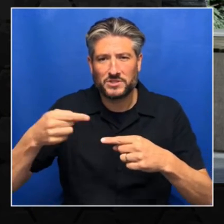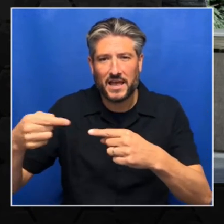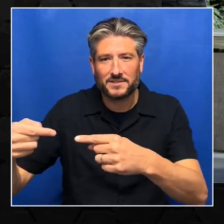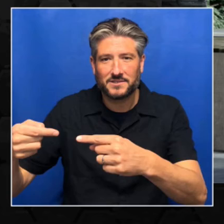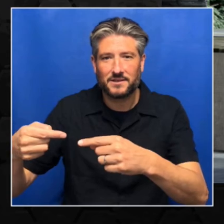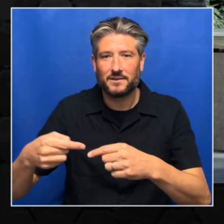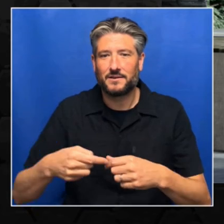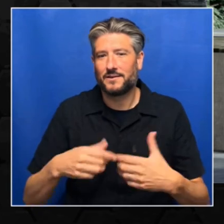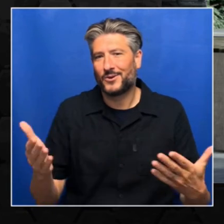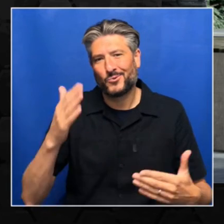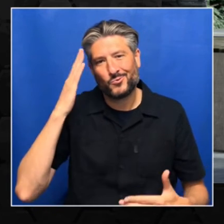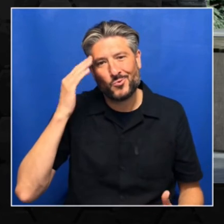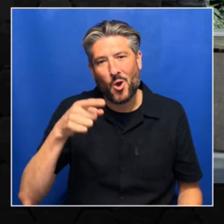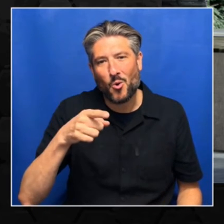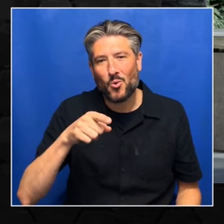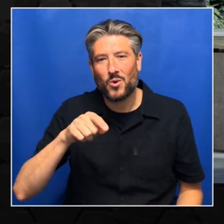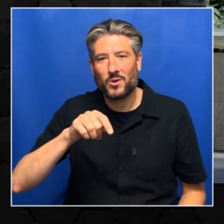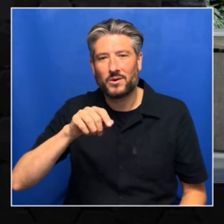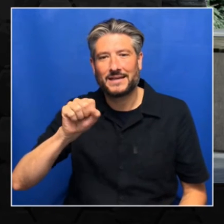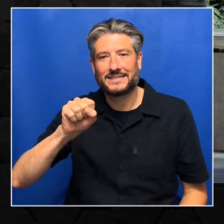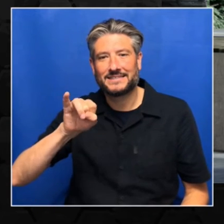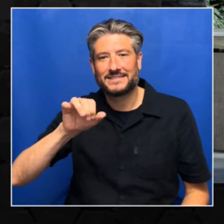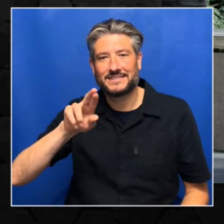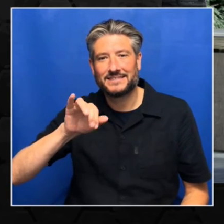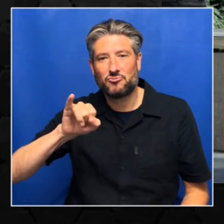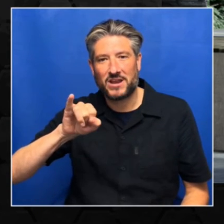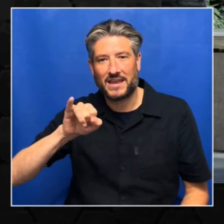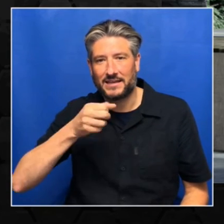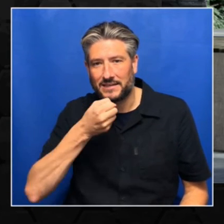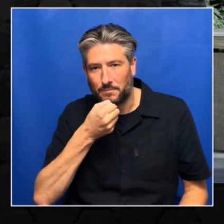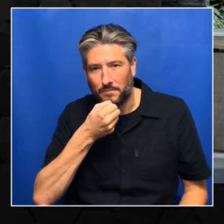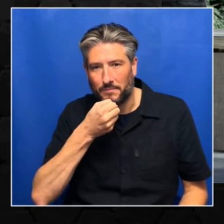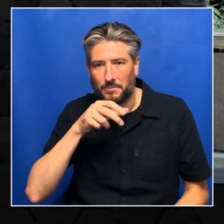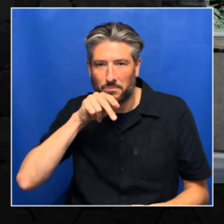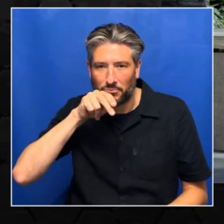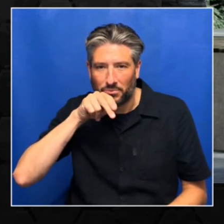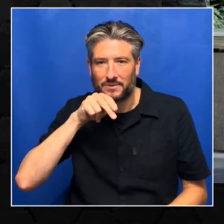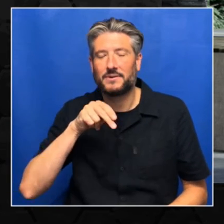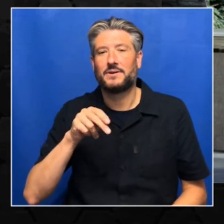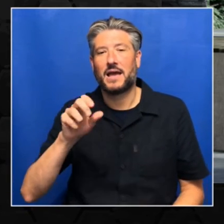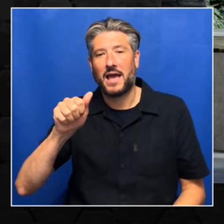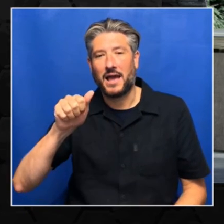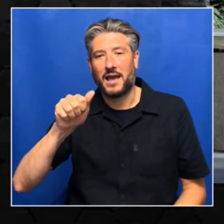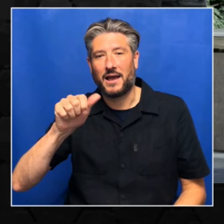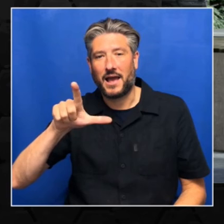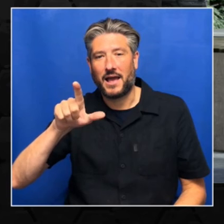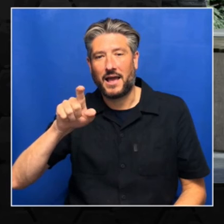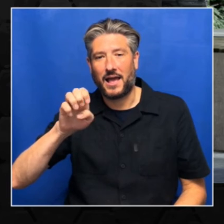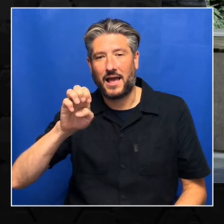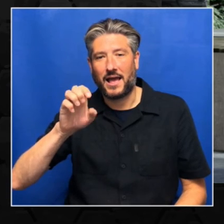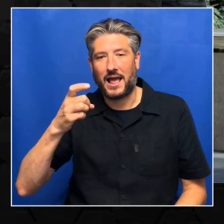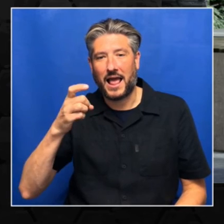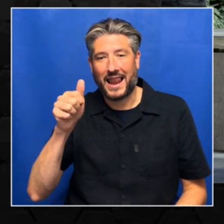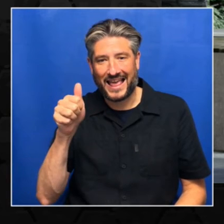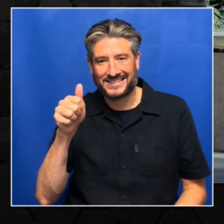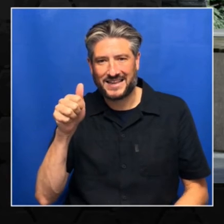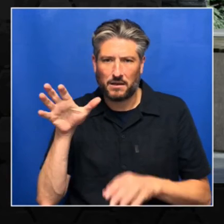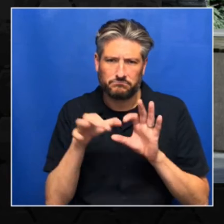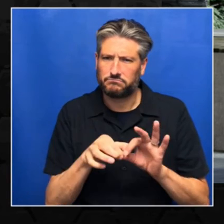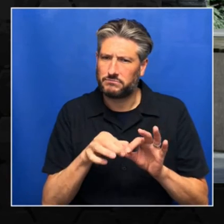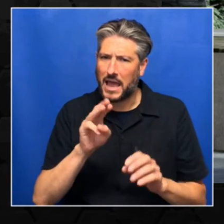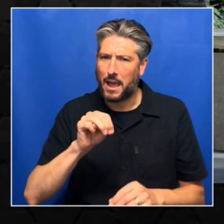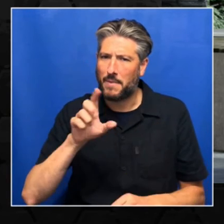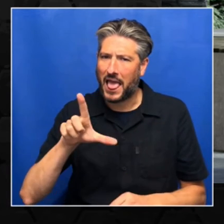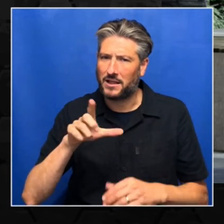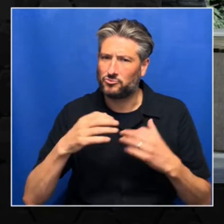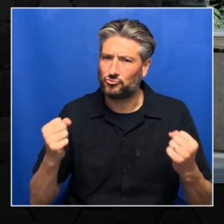all these Cortana, they all use natural language processing. So then from web development, I was like, no, I should go for this because that was much more